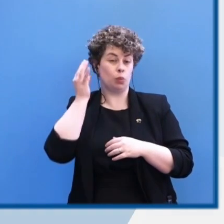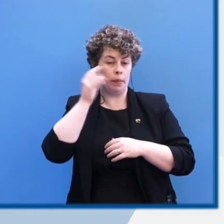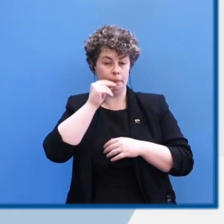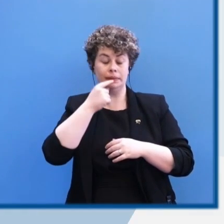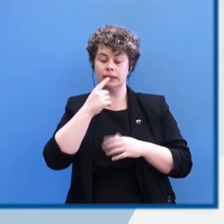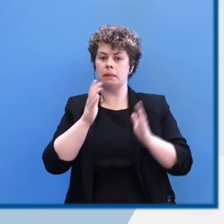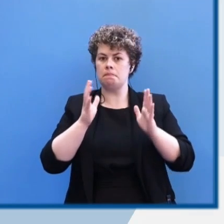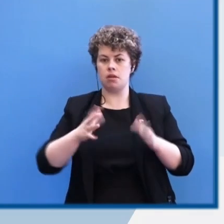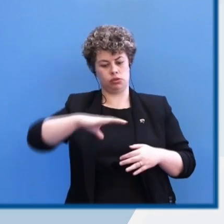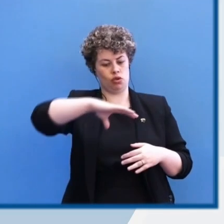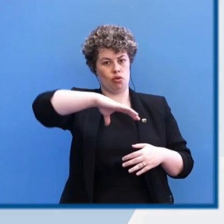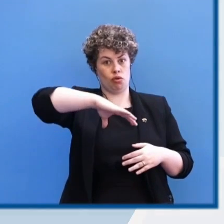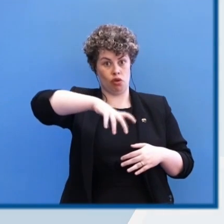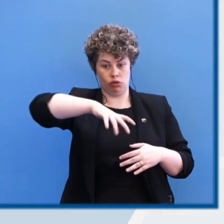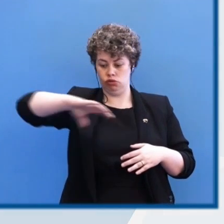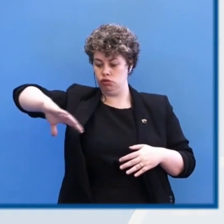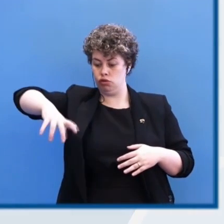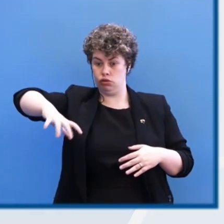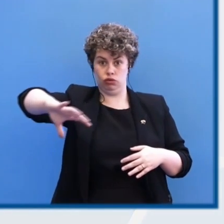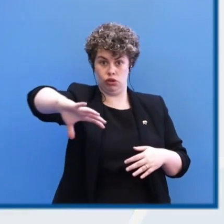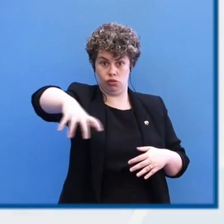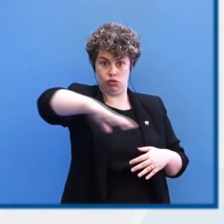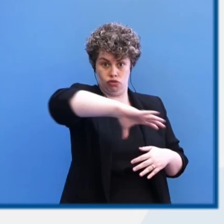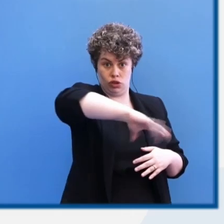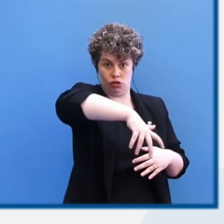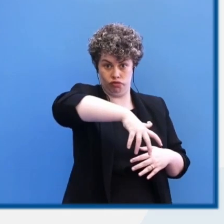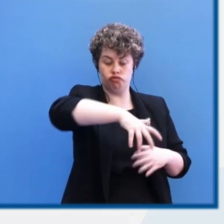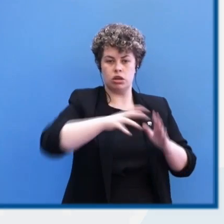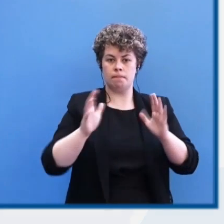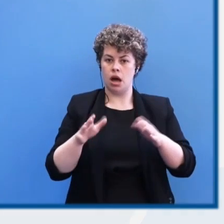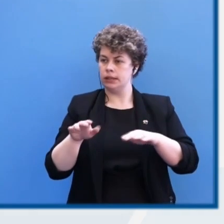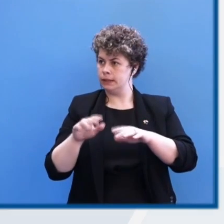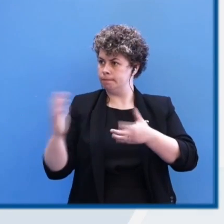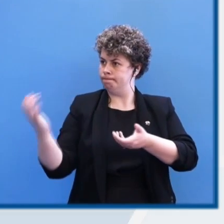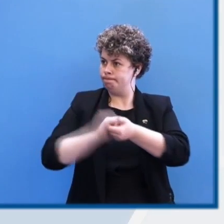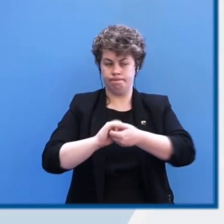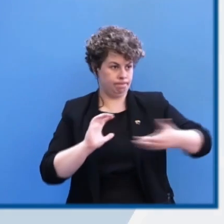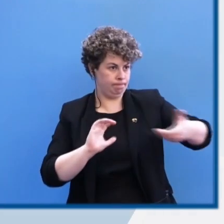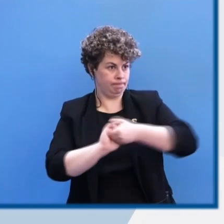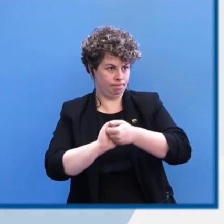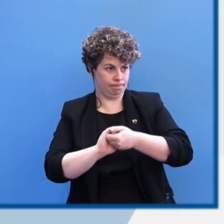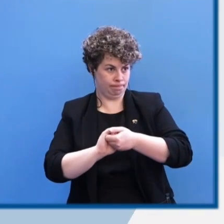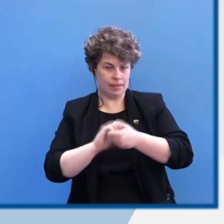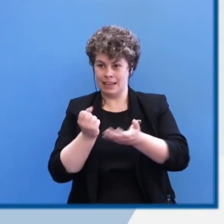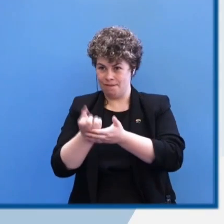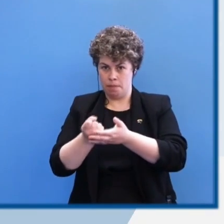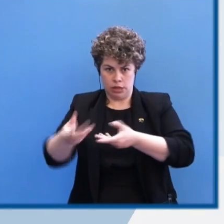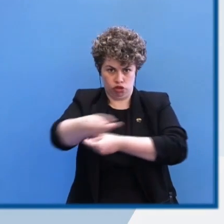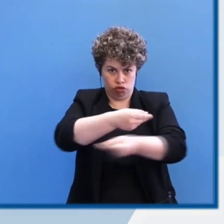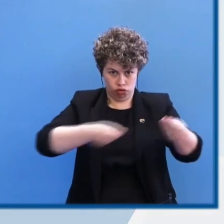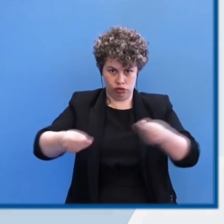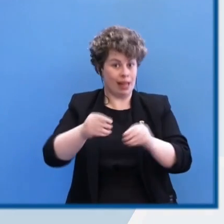data and to solve this risk. Okay, thank you. We will come back to that.